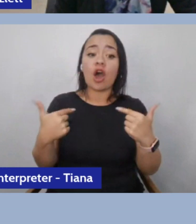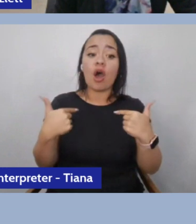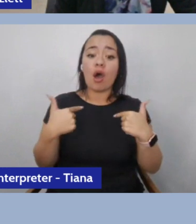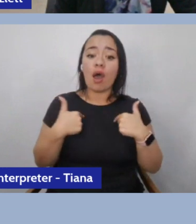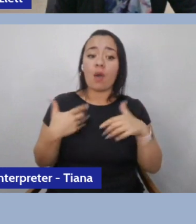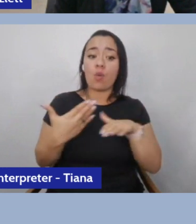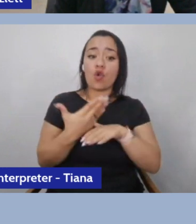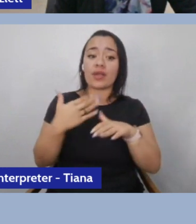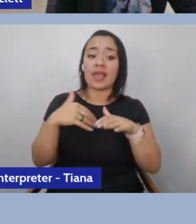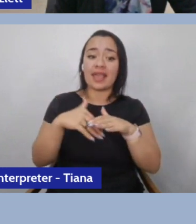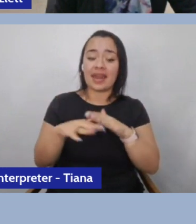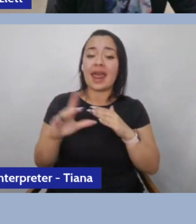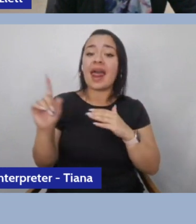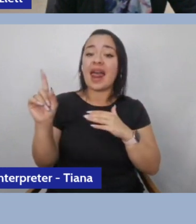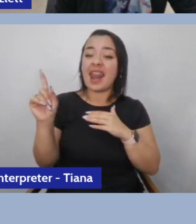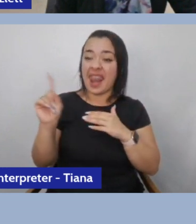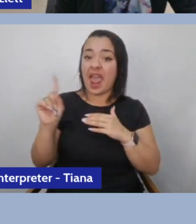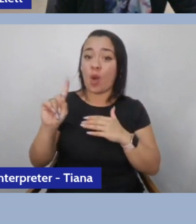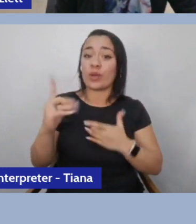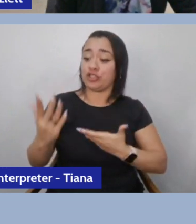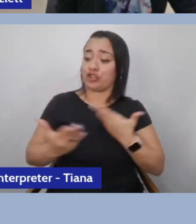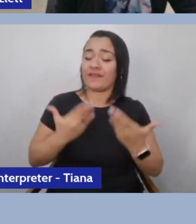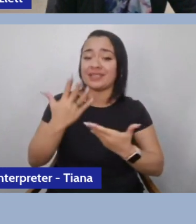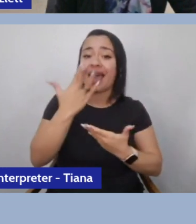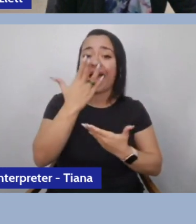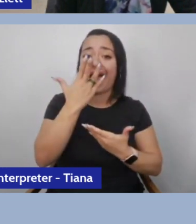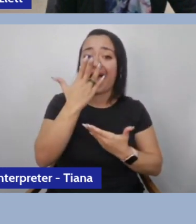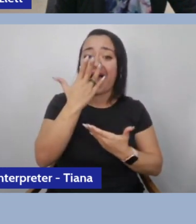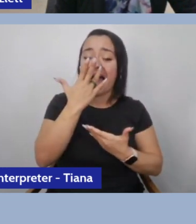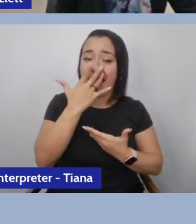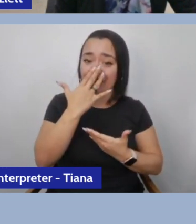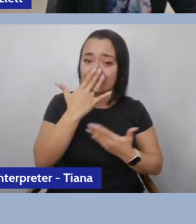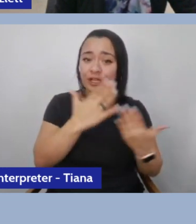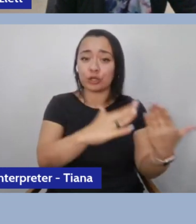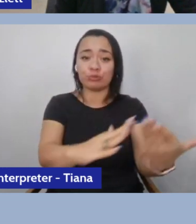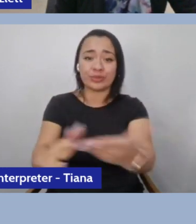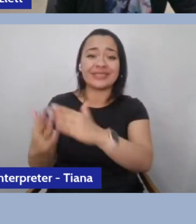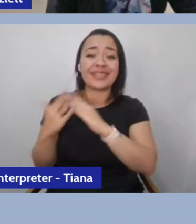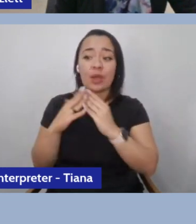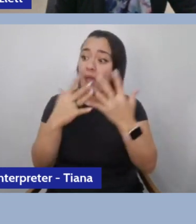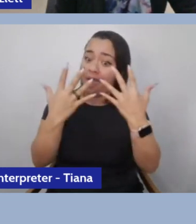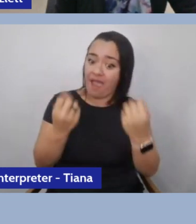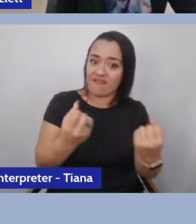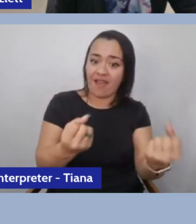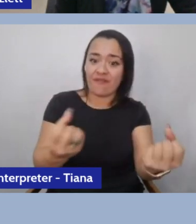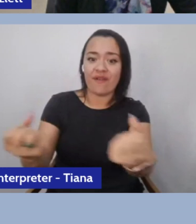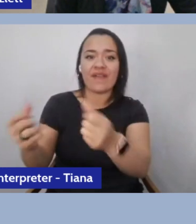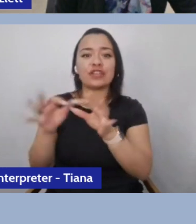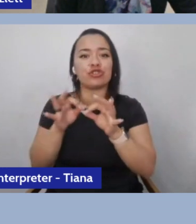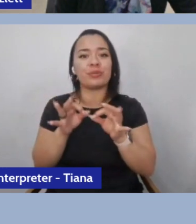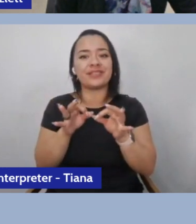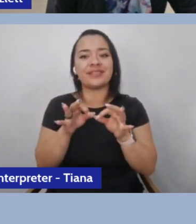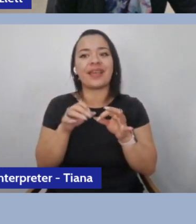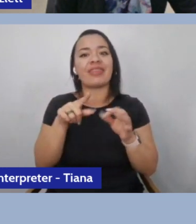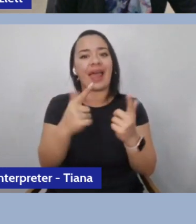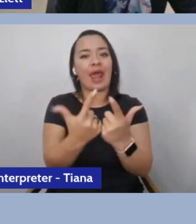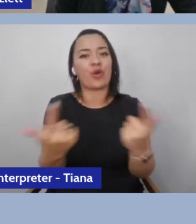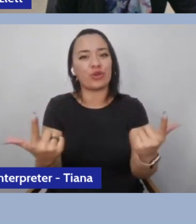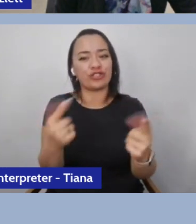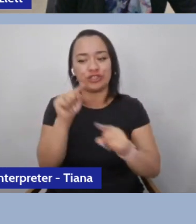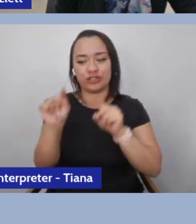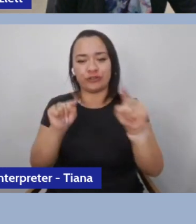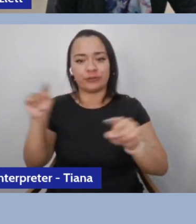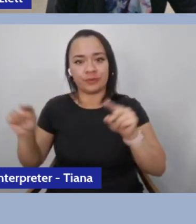service aging communities, and this is a very common thing for me. But regardless of which language you're working in, we're living in an